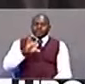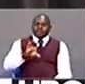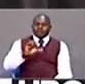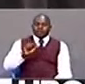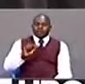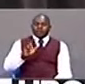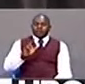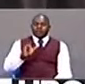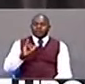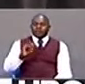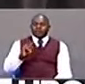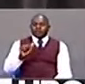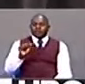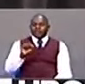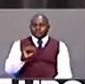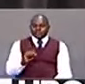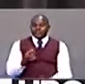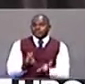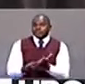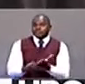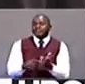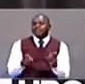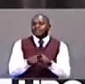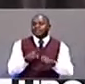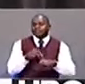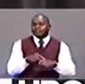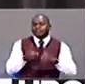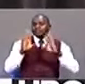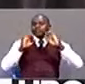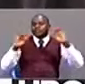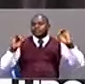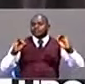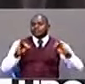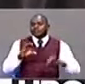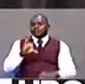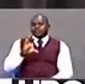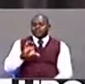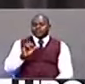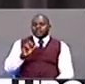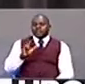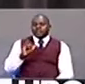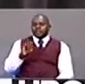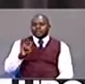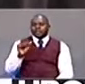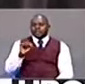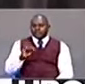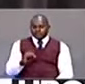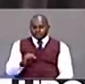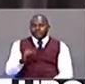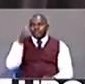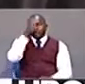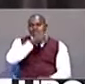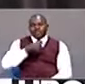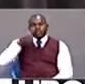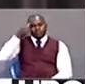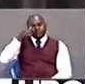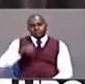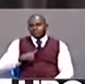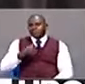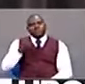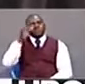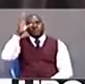Uganda, and at one time he was also the President of Caritas Africa. And I am not